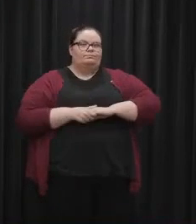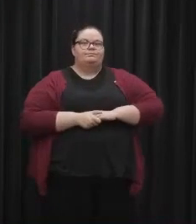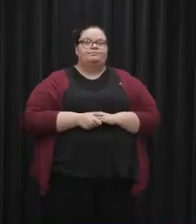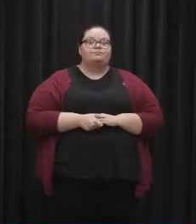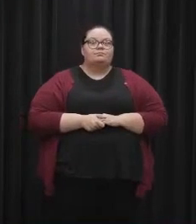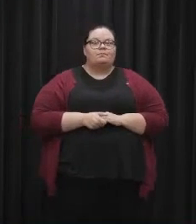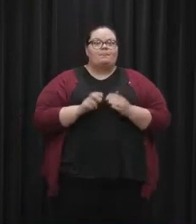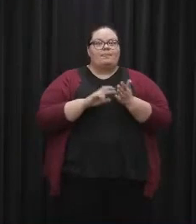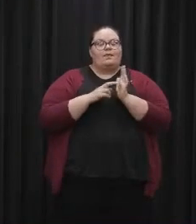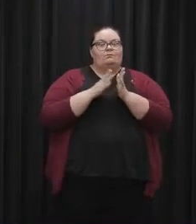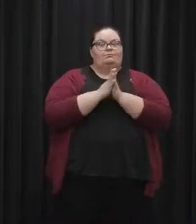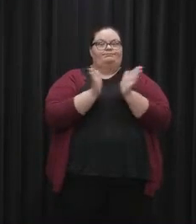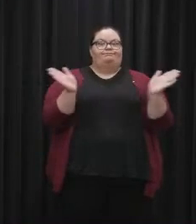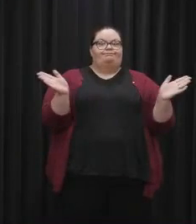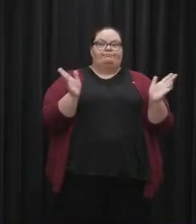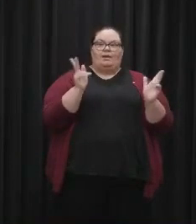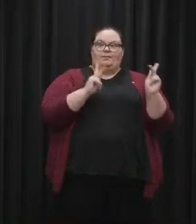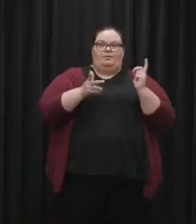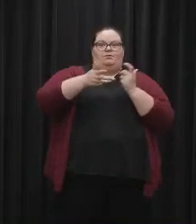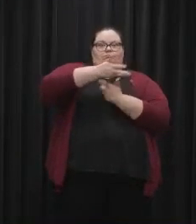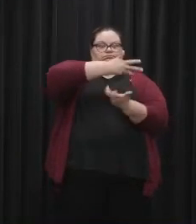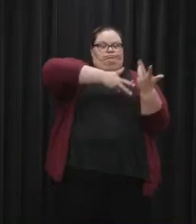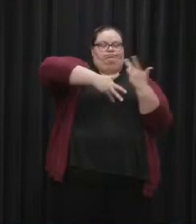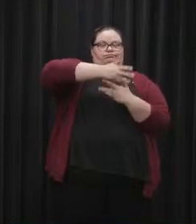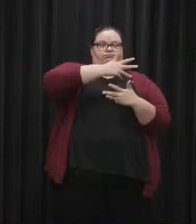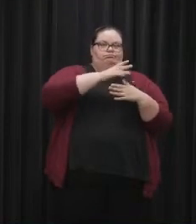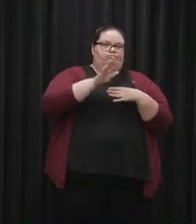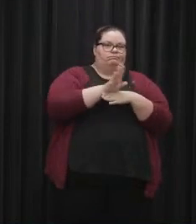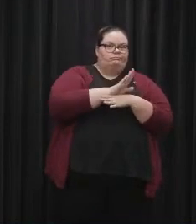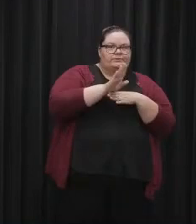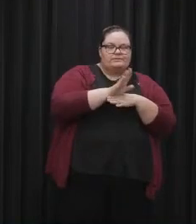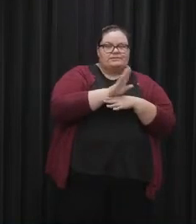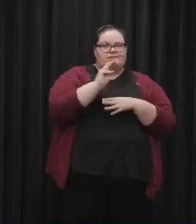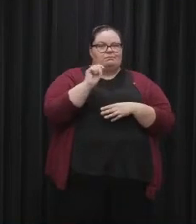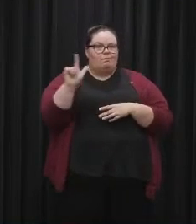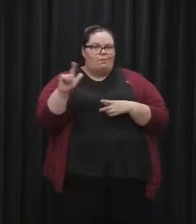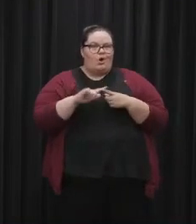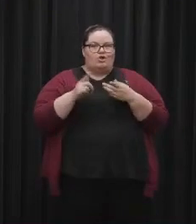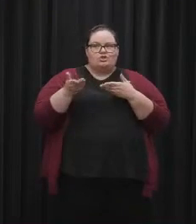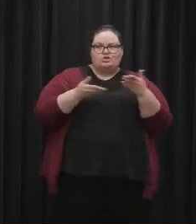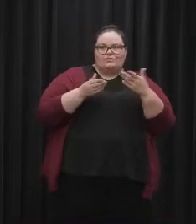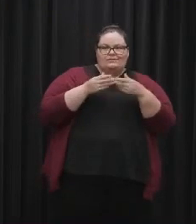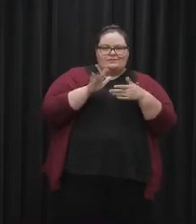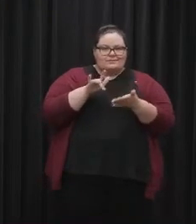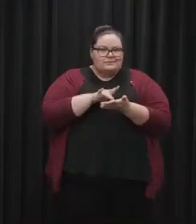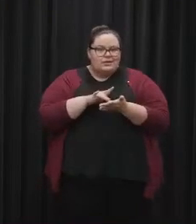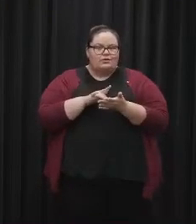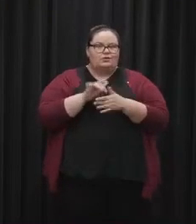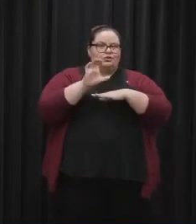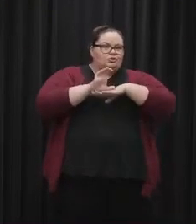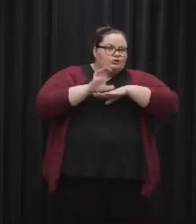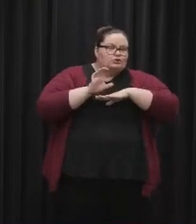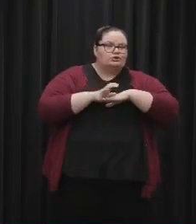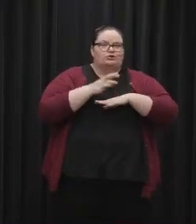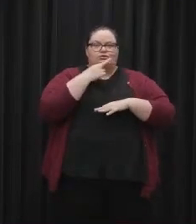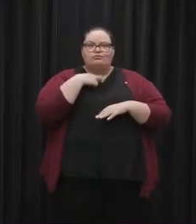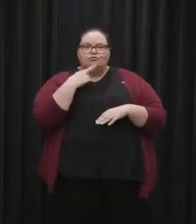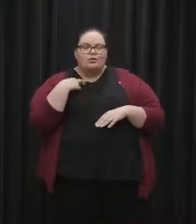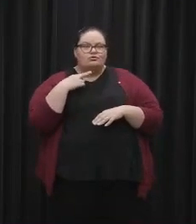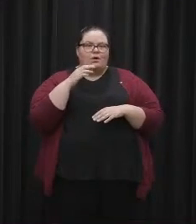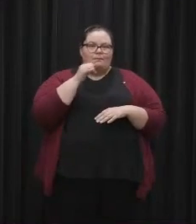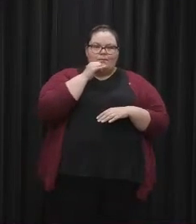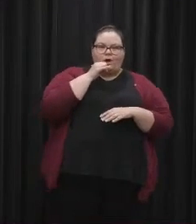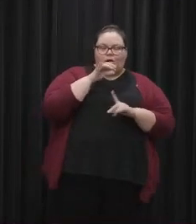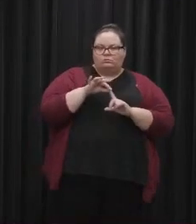include areas in the public where employees interact, such as retail businesses, malls, service centers, places of worship, restaurants and